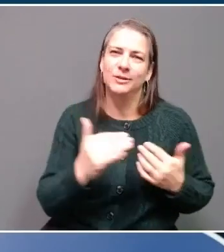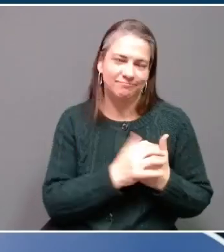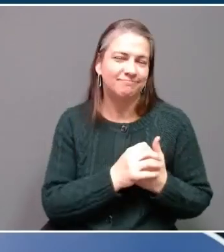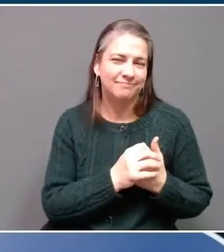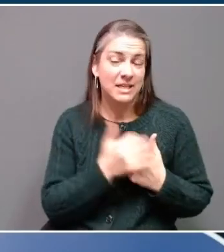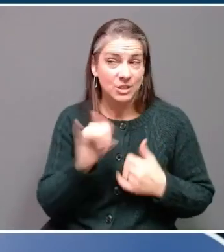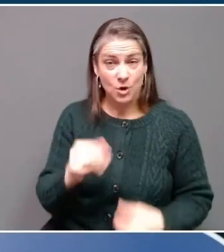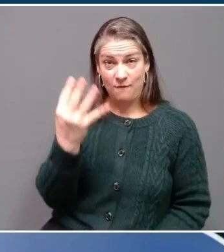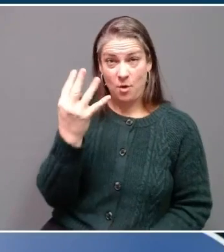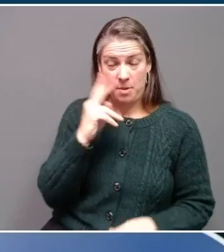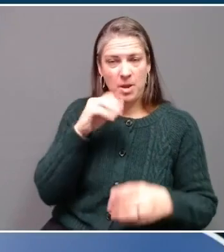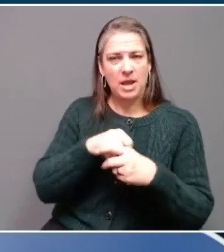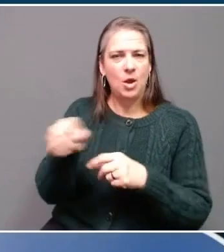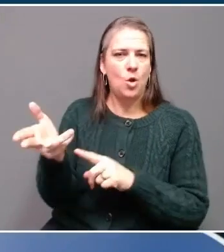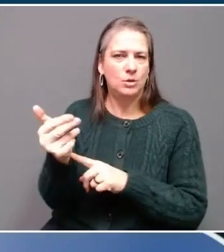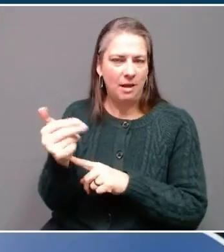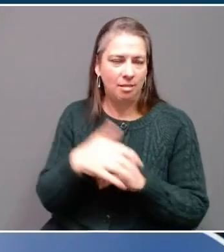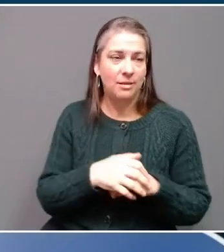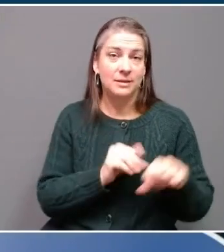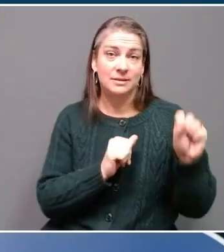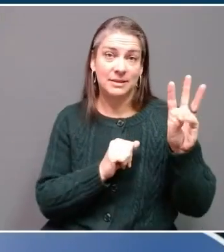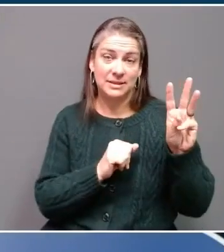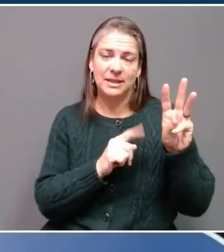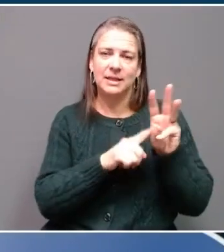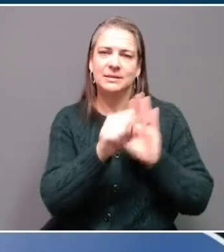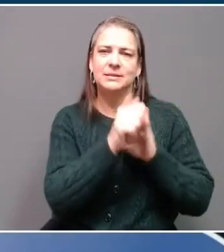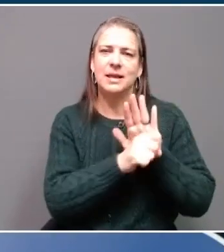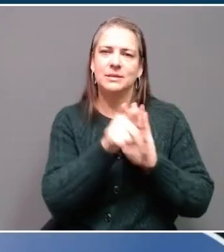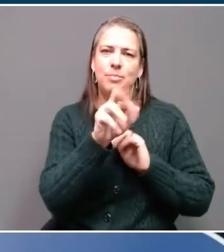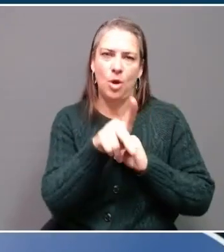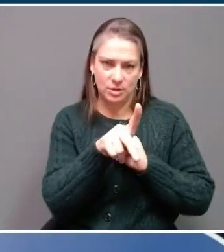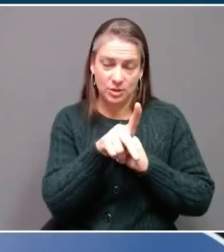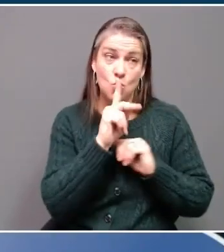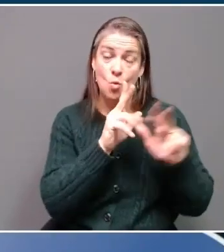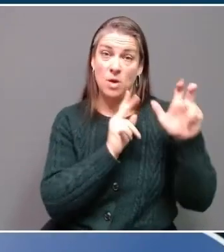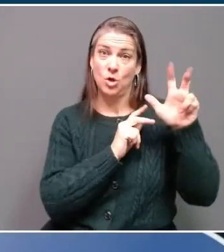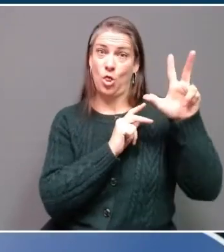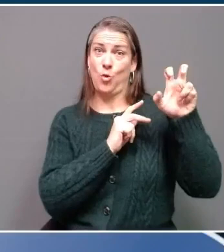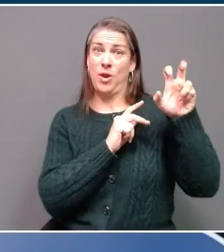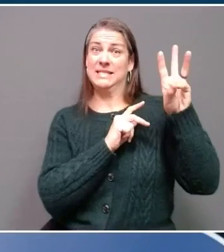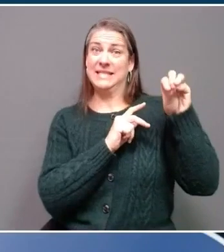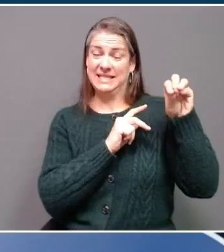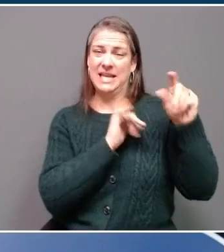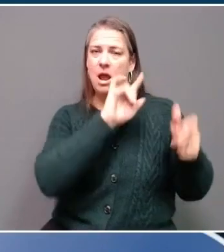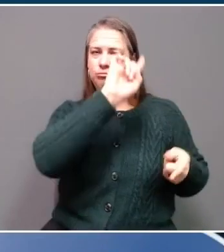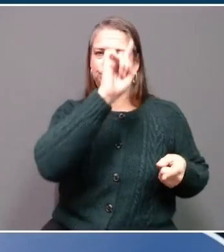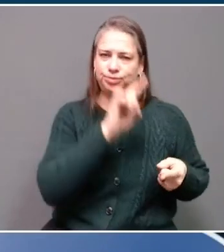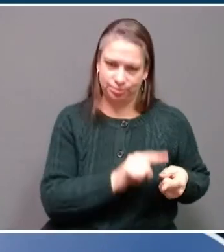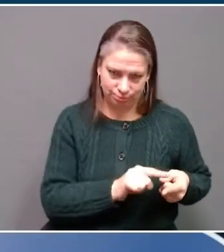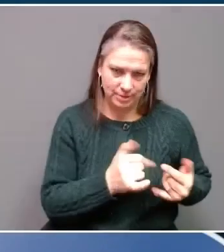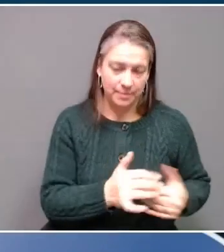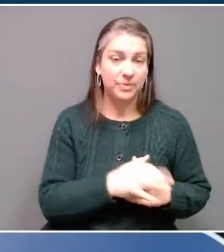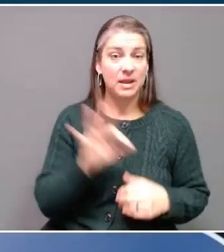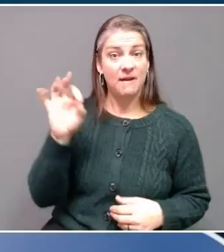in 1 hotel and 16 people sheltering at state parks, down from 360, which was our high. FEMA has now approved